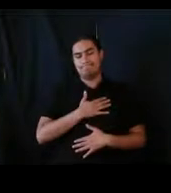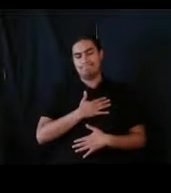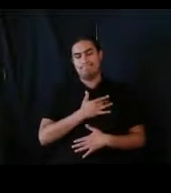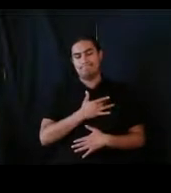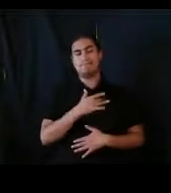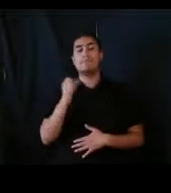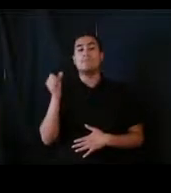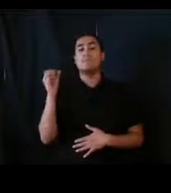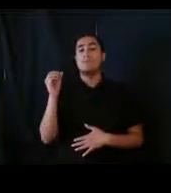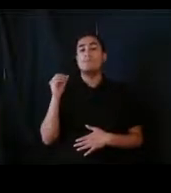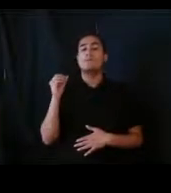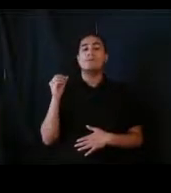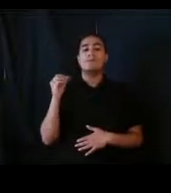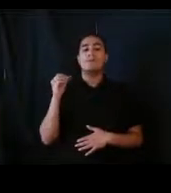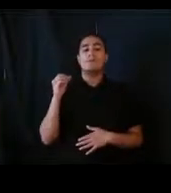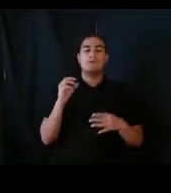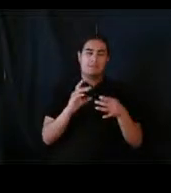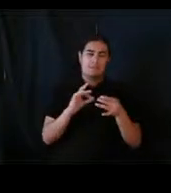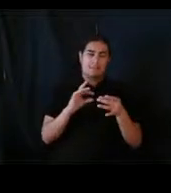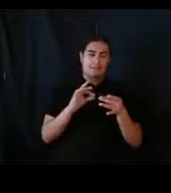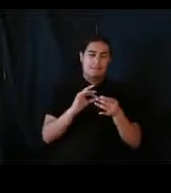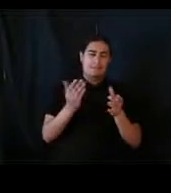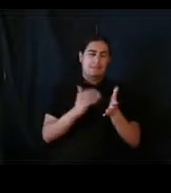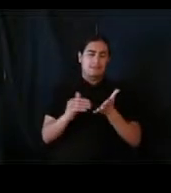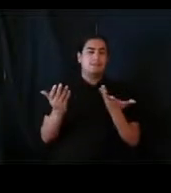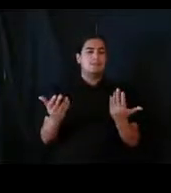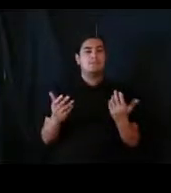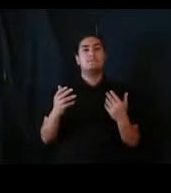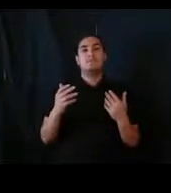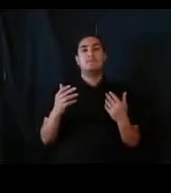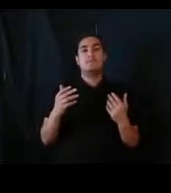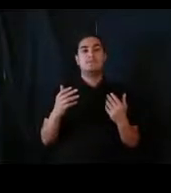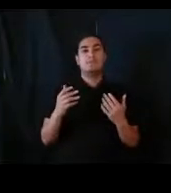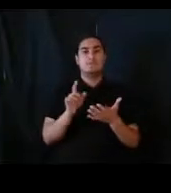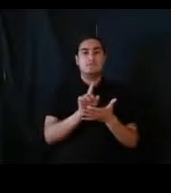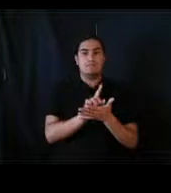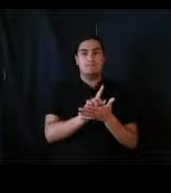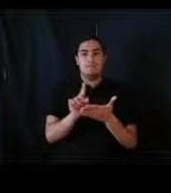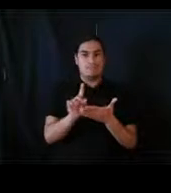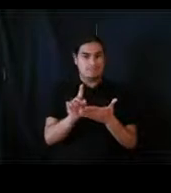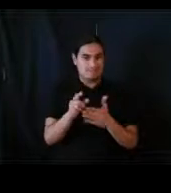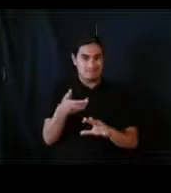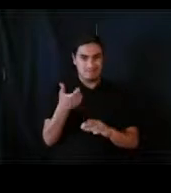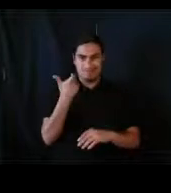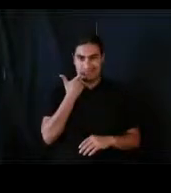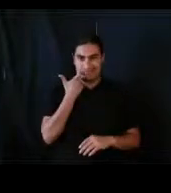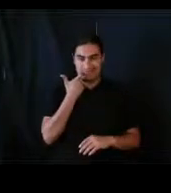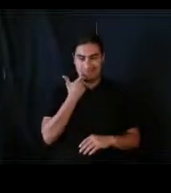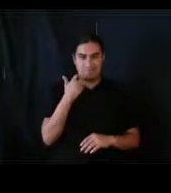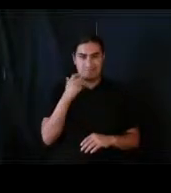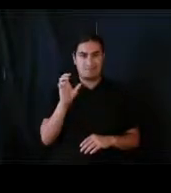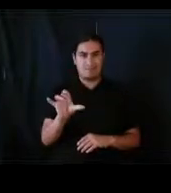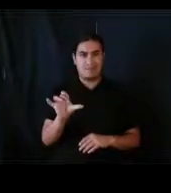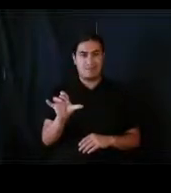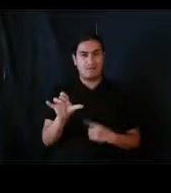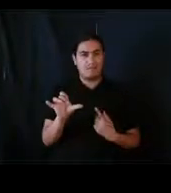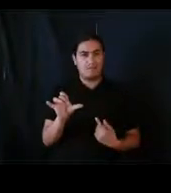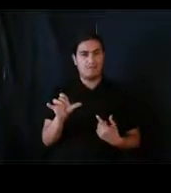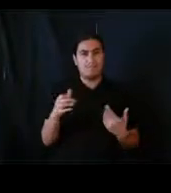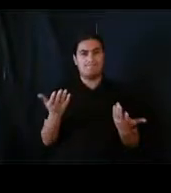and so you know it's been mentioned so certainly it's just been a little over a week ago um we got a you know